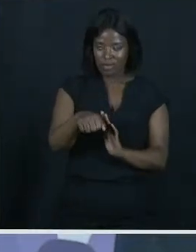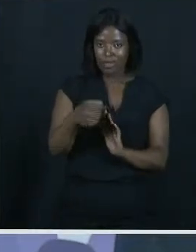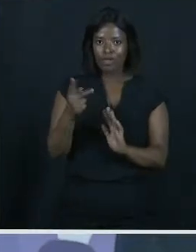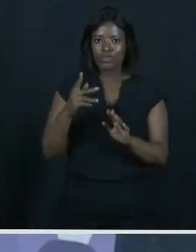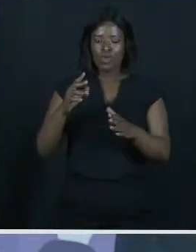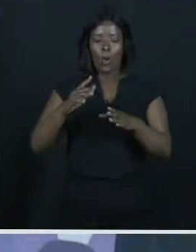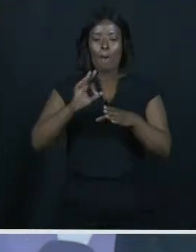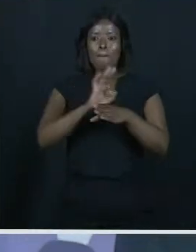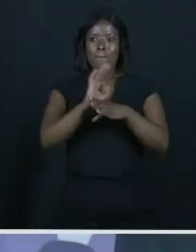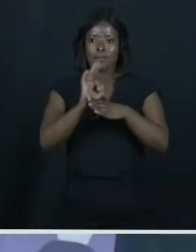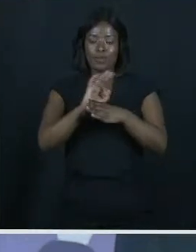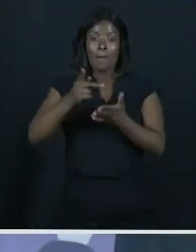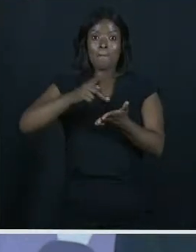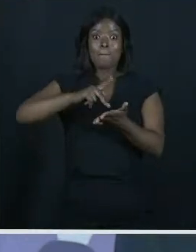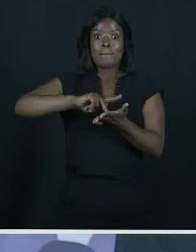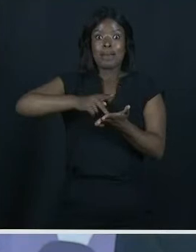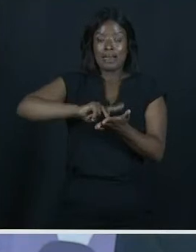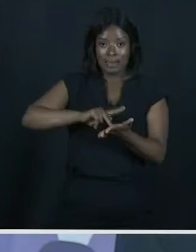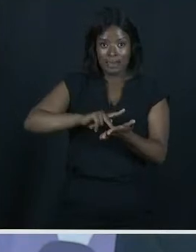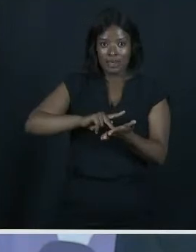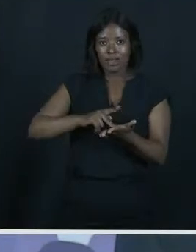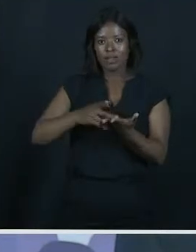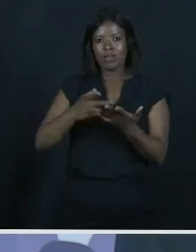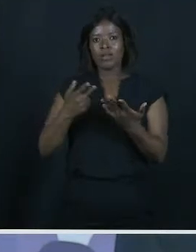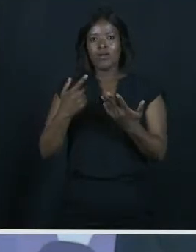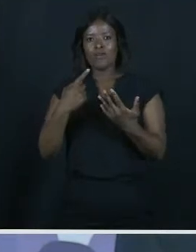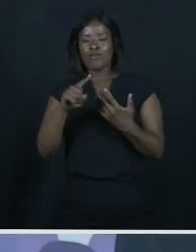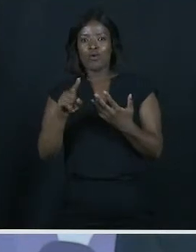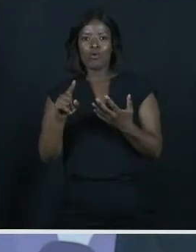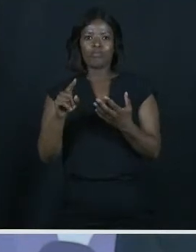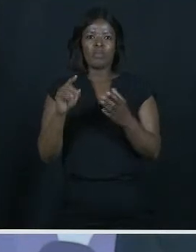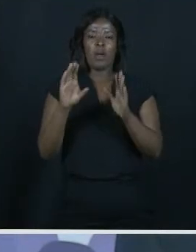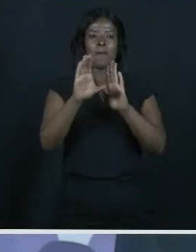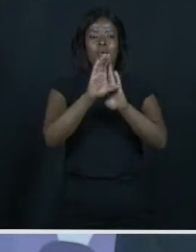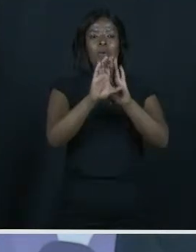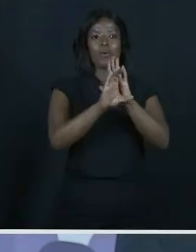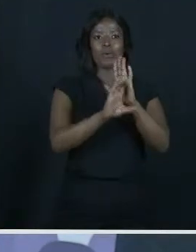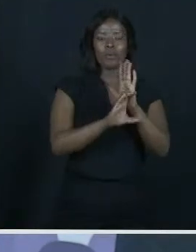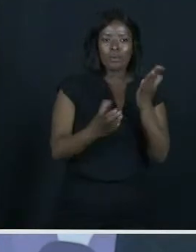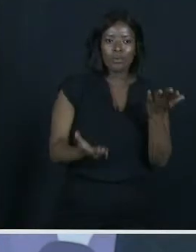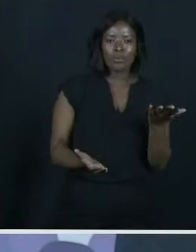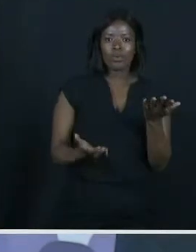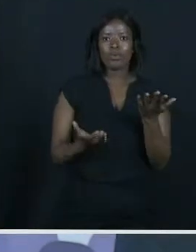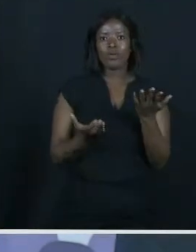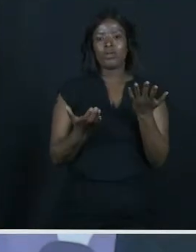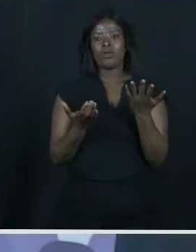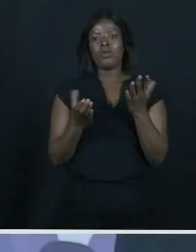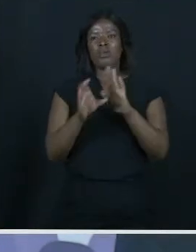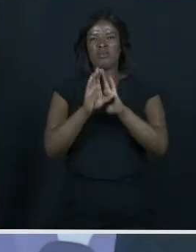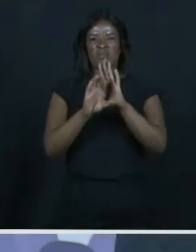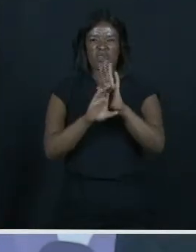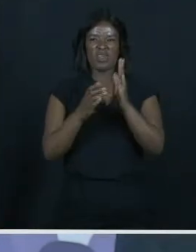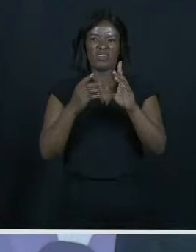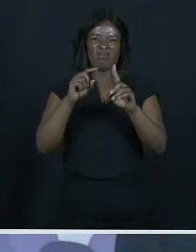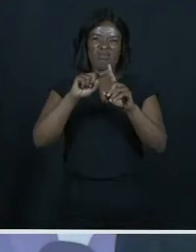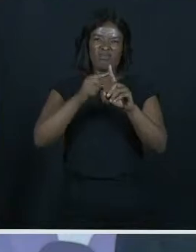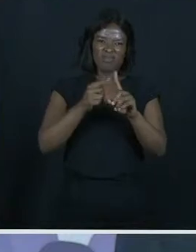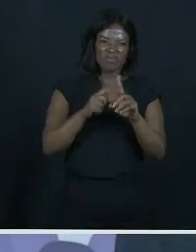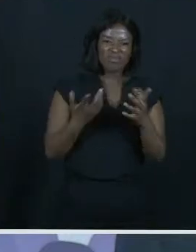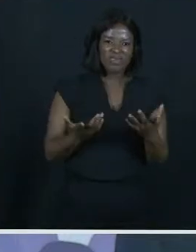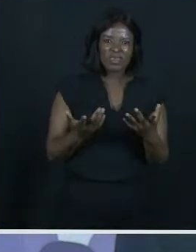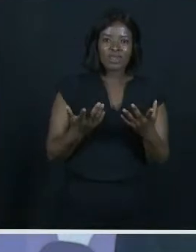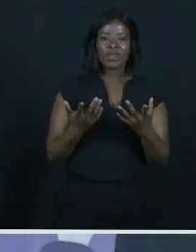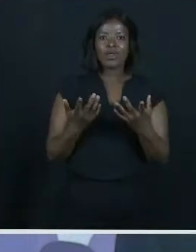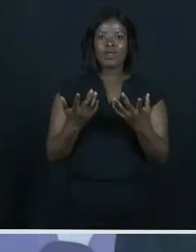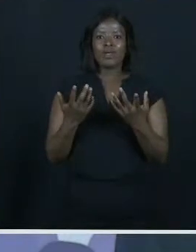Plan, there are a number of other relevant policies and programs, the implementation of which is key, urgent,